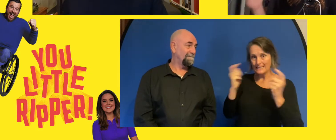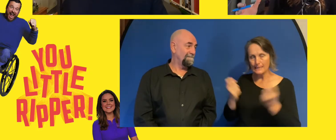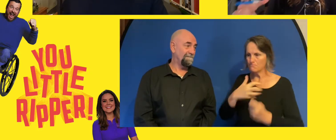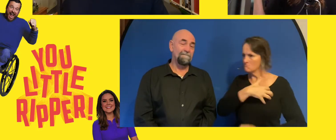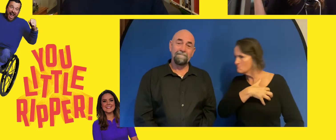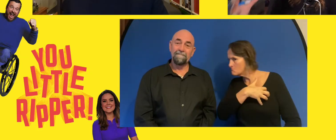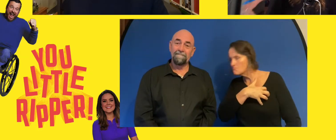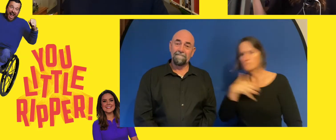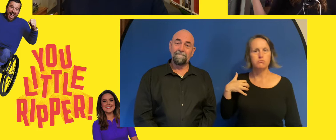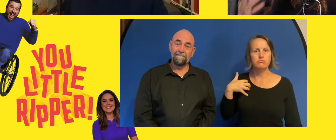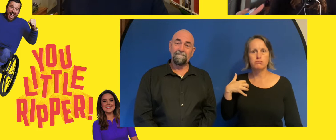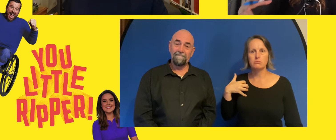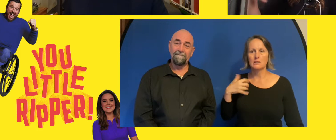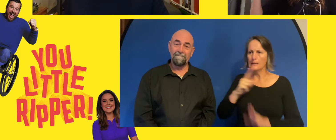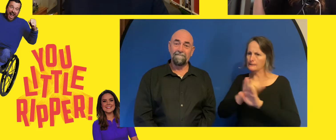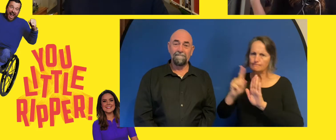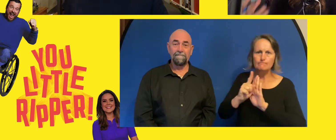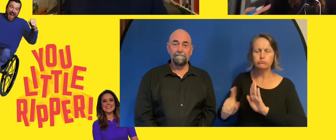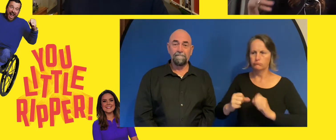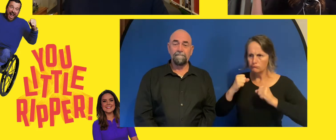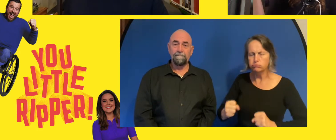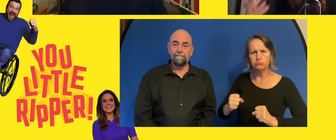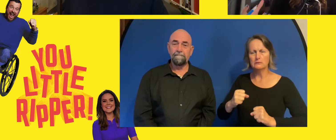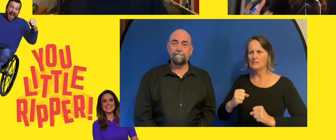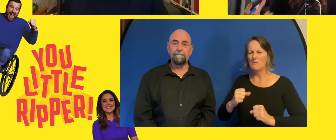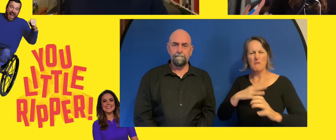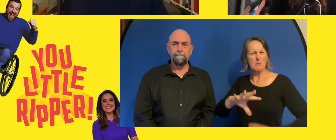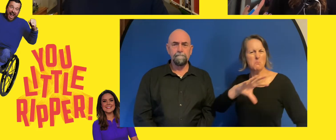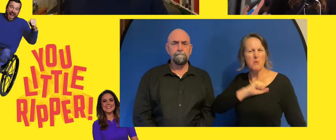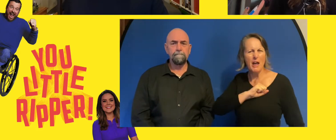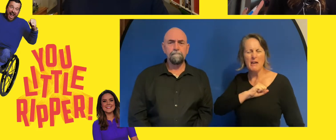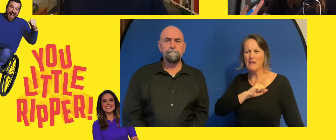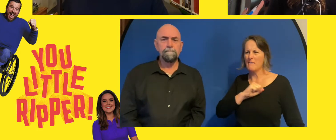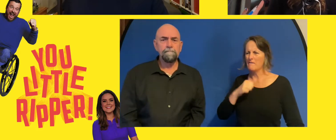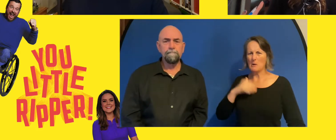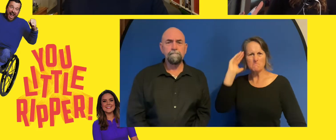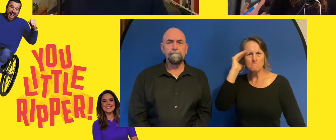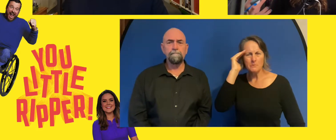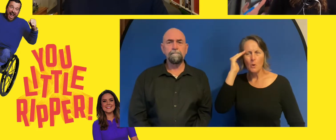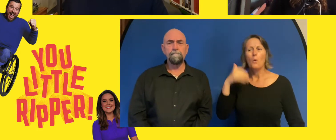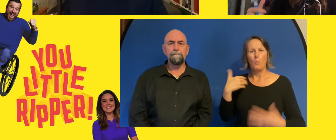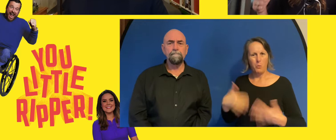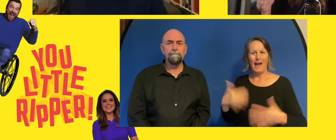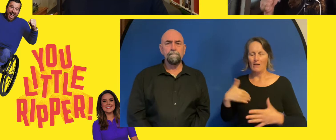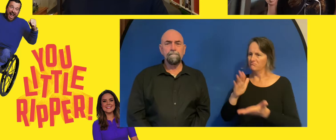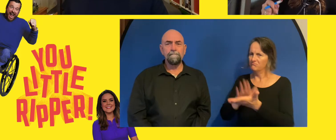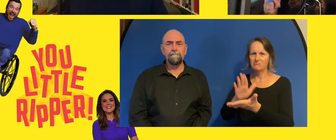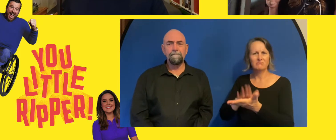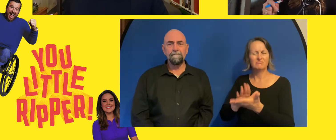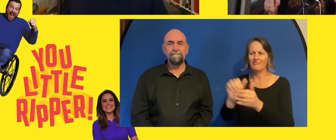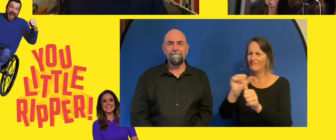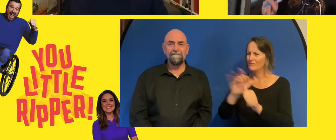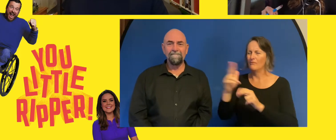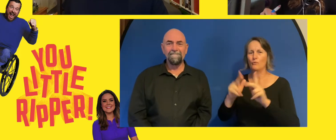absolute chutzpah and guts and courage and emotion, and I'm not sure quite frankly how they've done it, but they have finished with